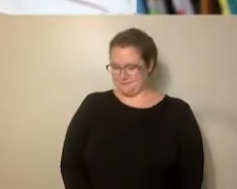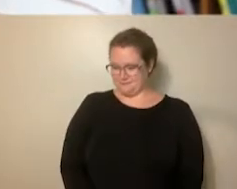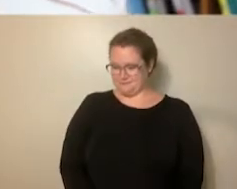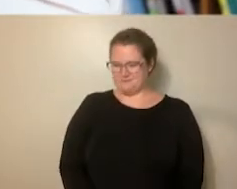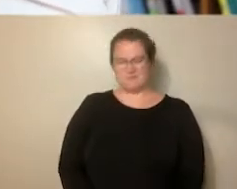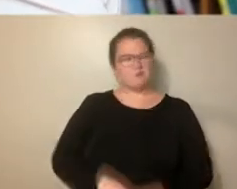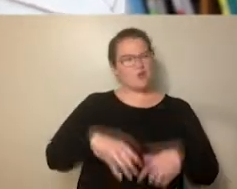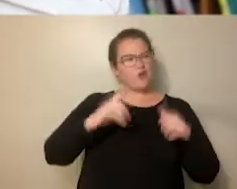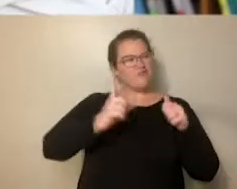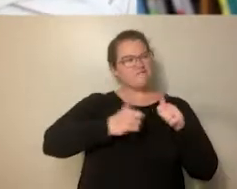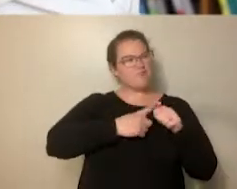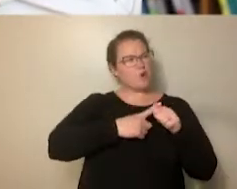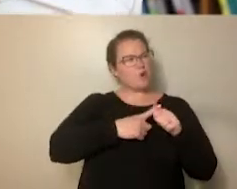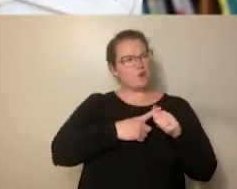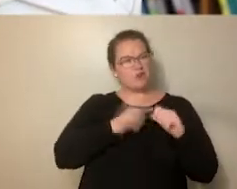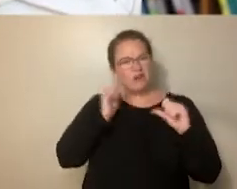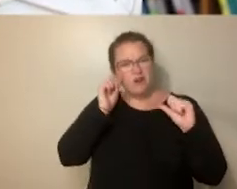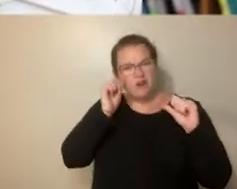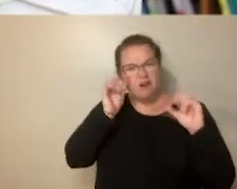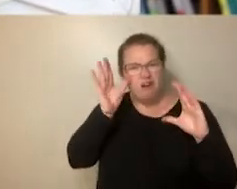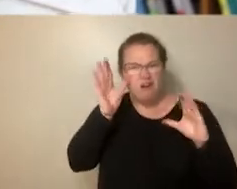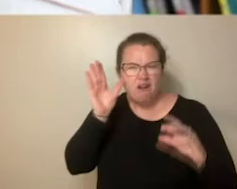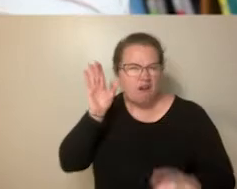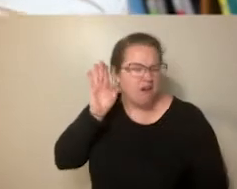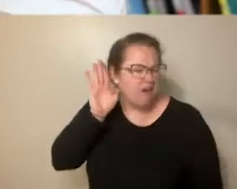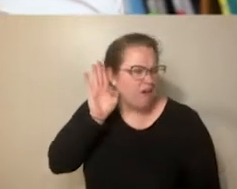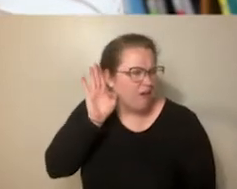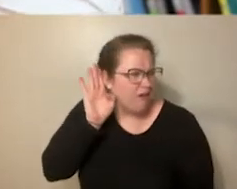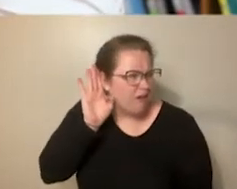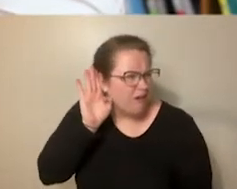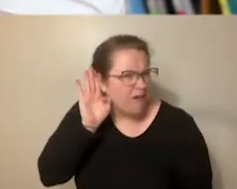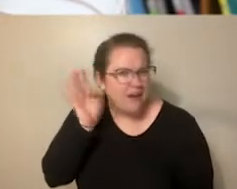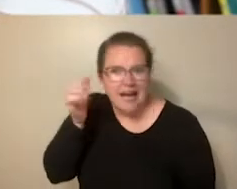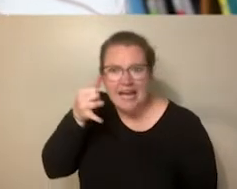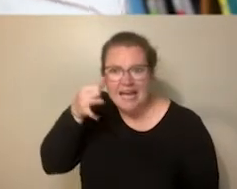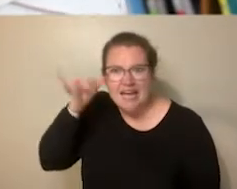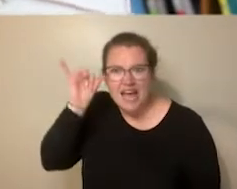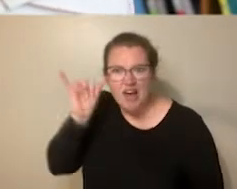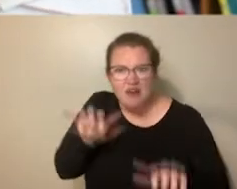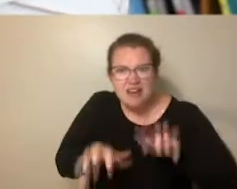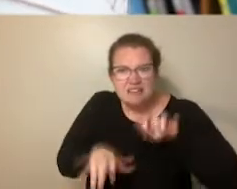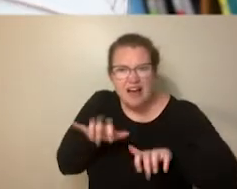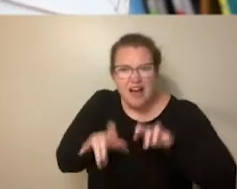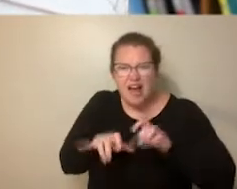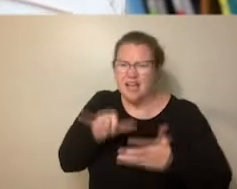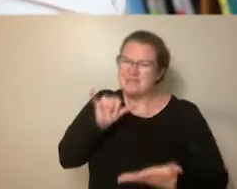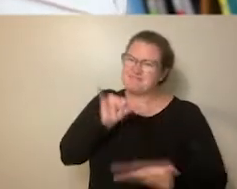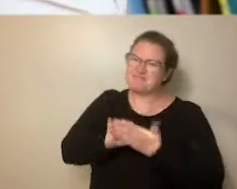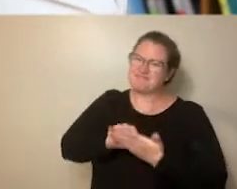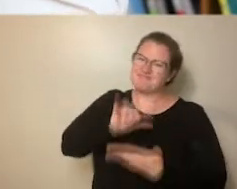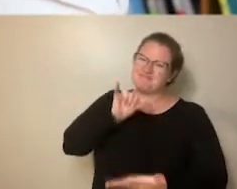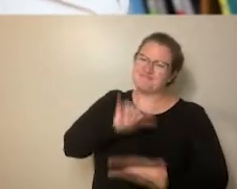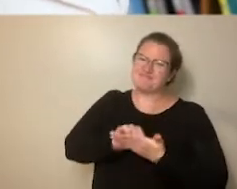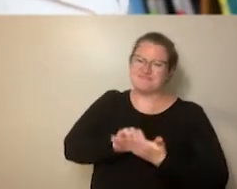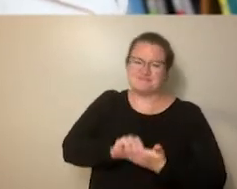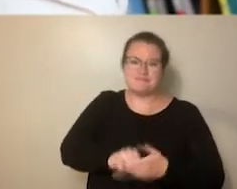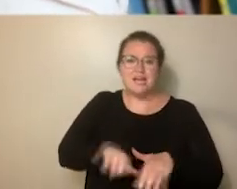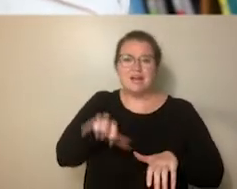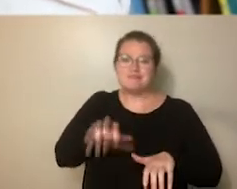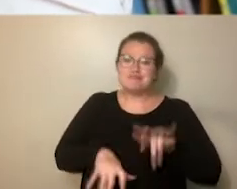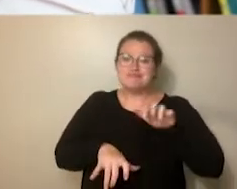At first, he couldn't believe his ears. Cows that type? Impossible. Click,